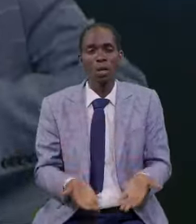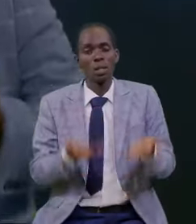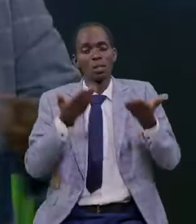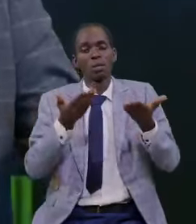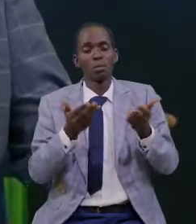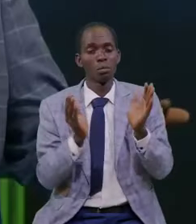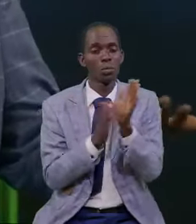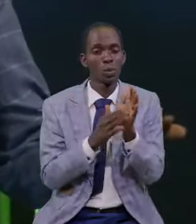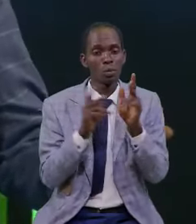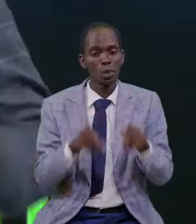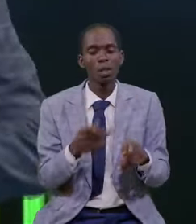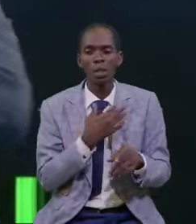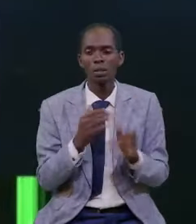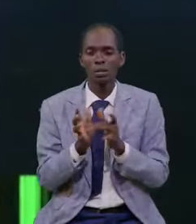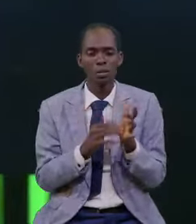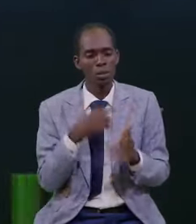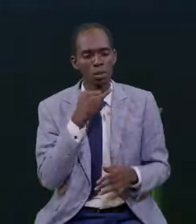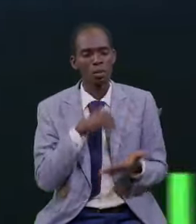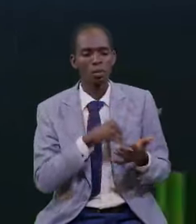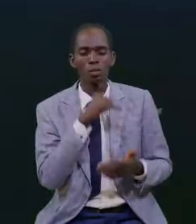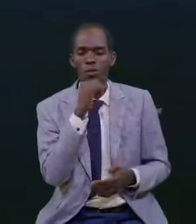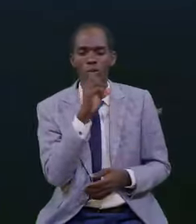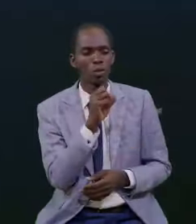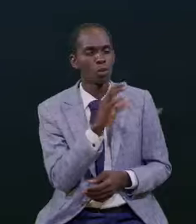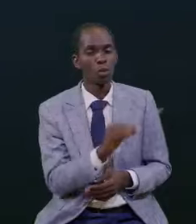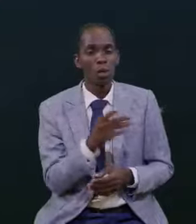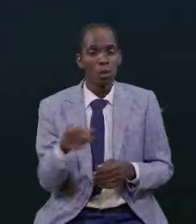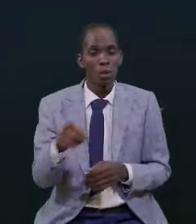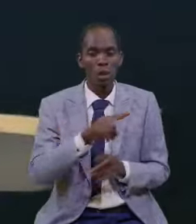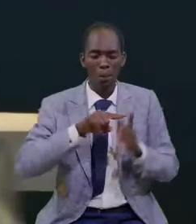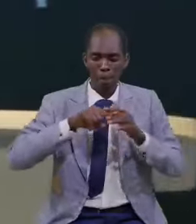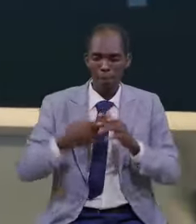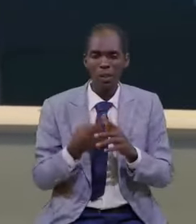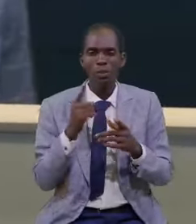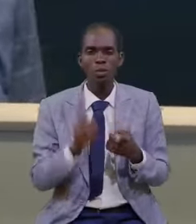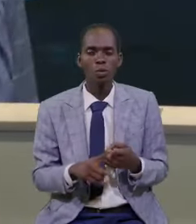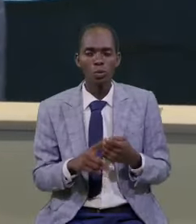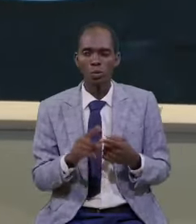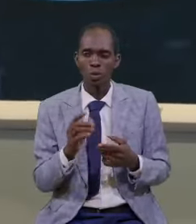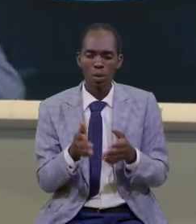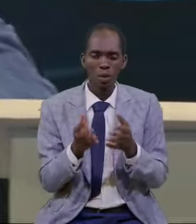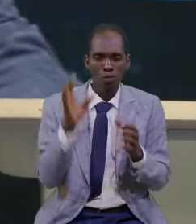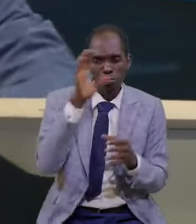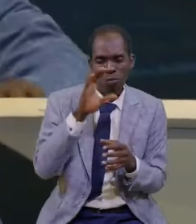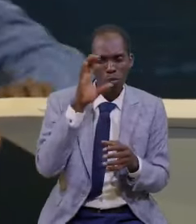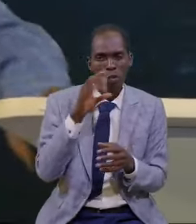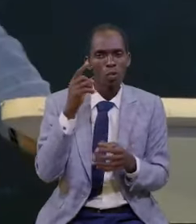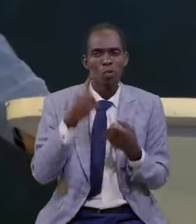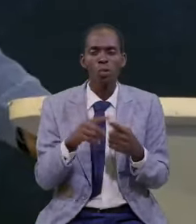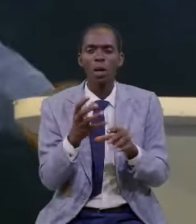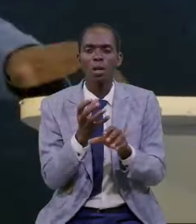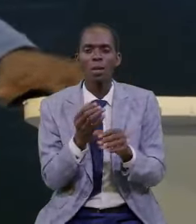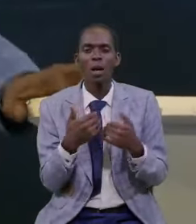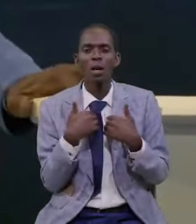so. And they began to thirst that they will have the kind of heart, the kind of mind